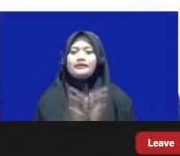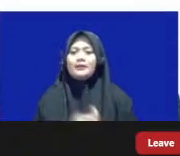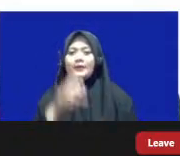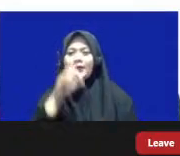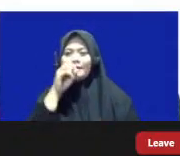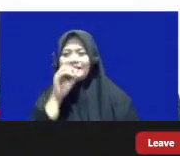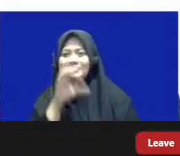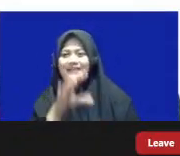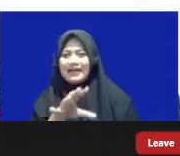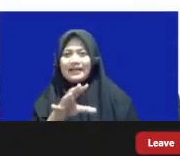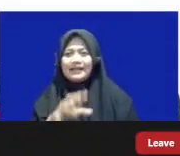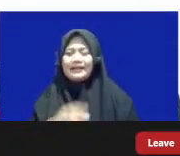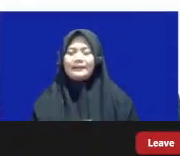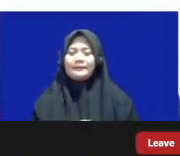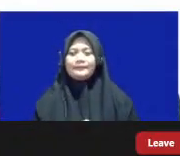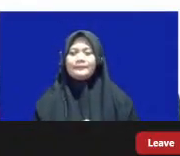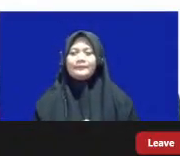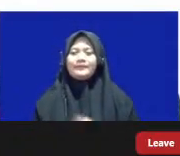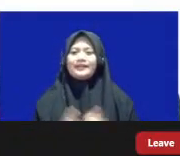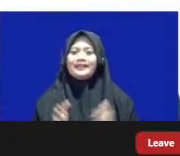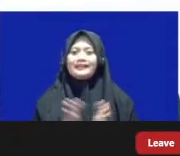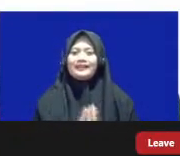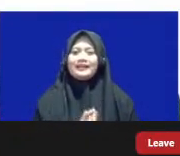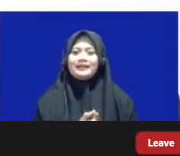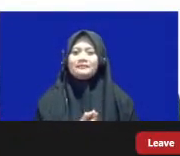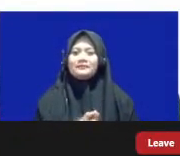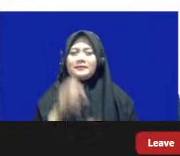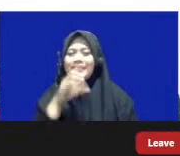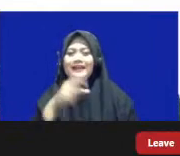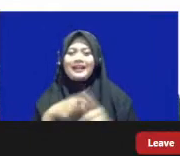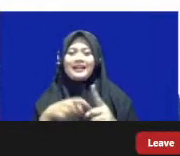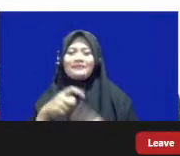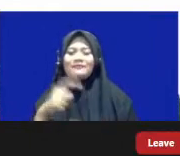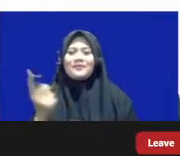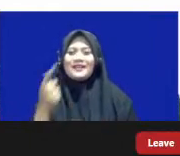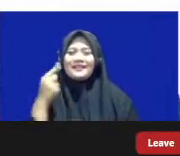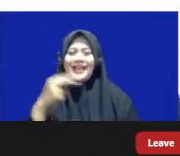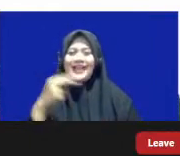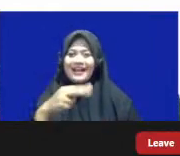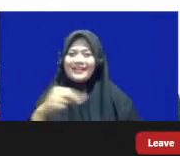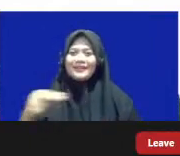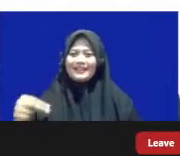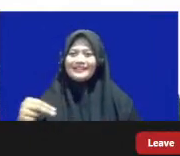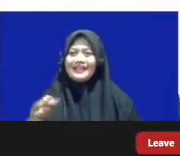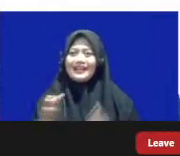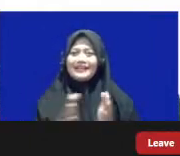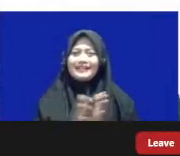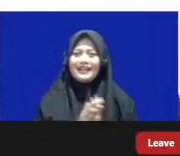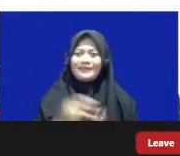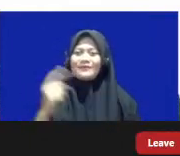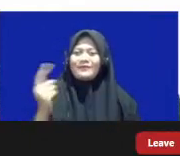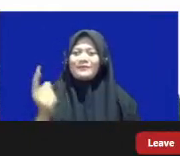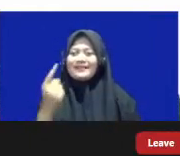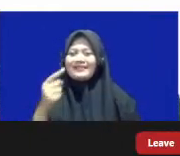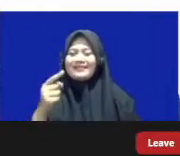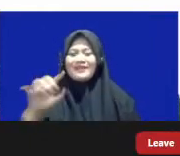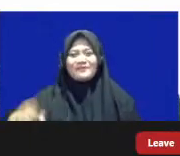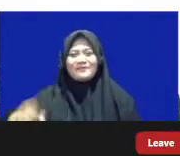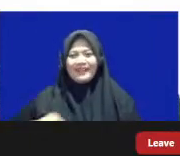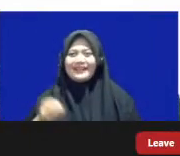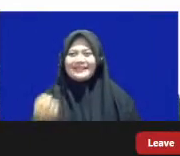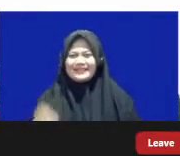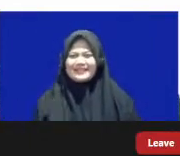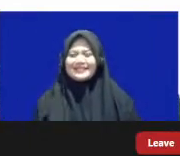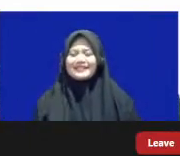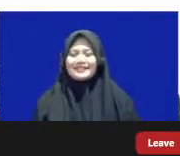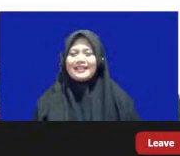of Bangladesh. Dear youth volunteers of Indonesia and Bangladesh, and colleagues from both countries,